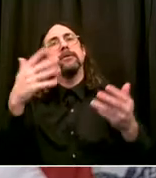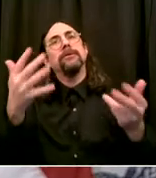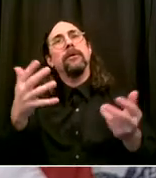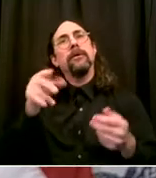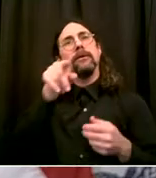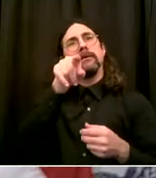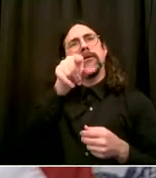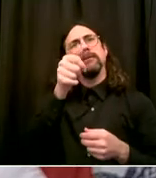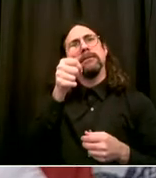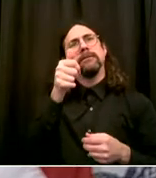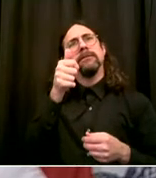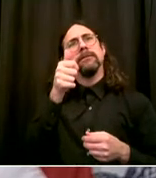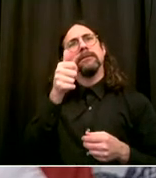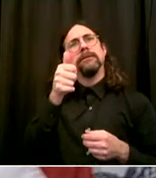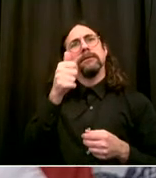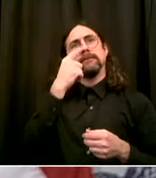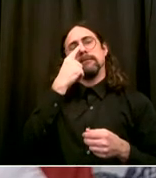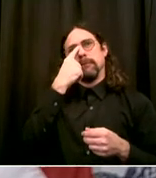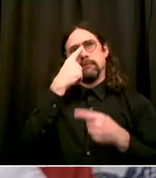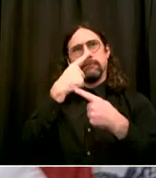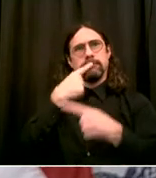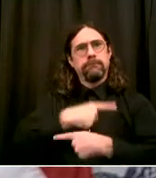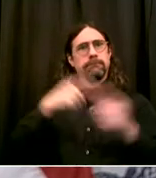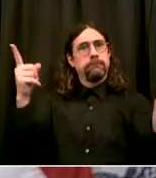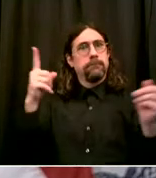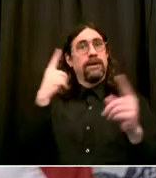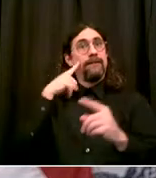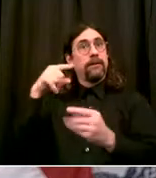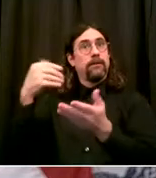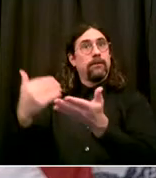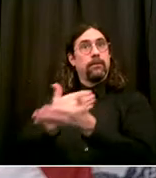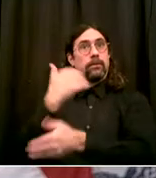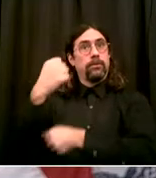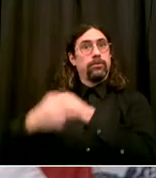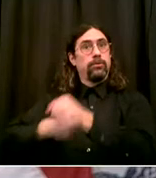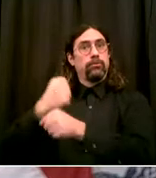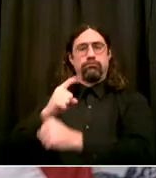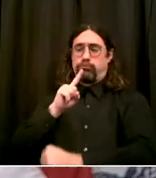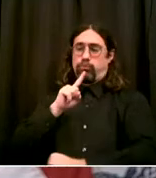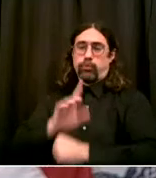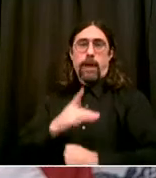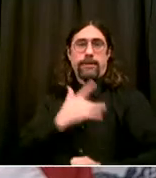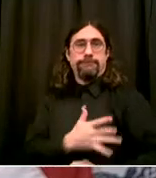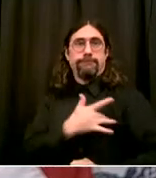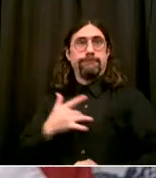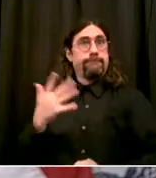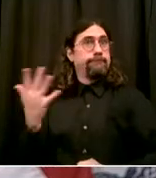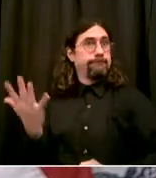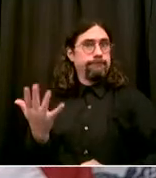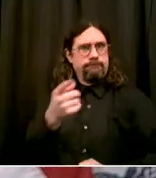month. But on a personal note, do you have any resolutions?